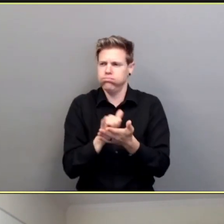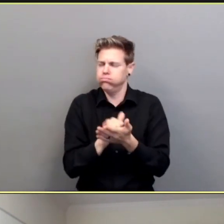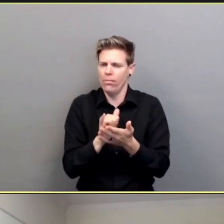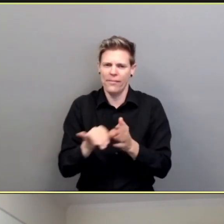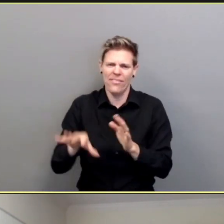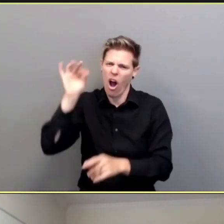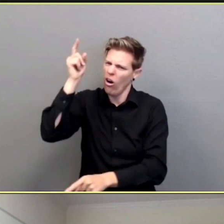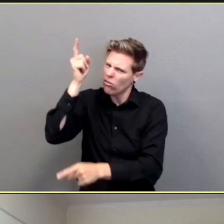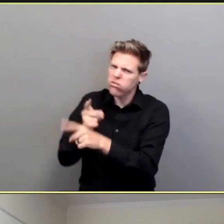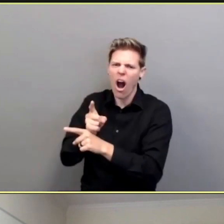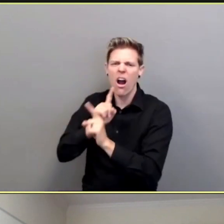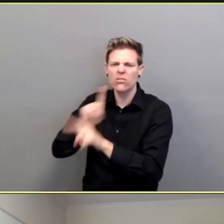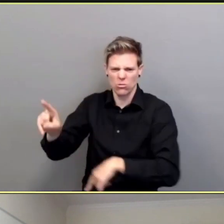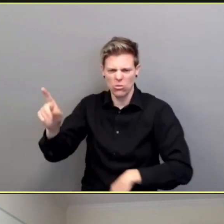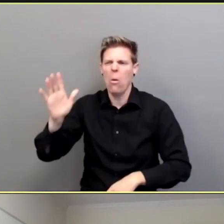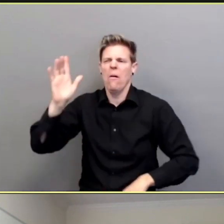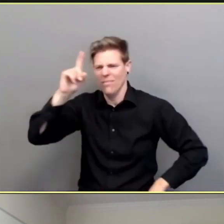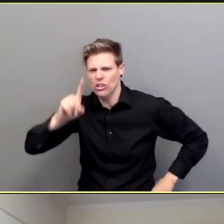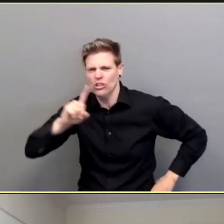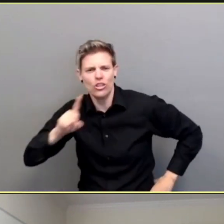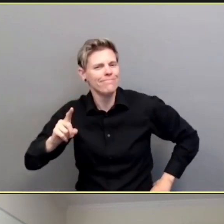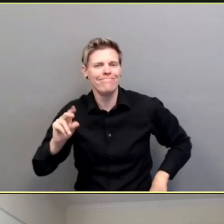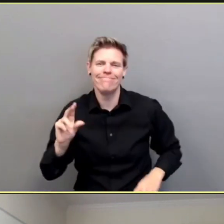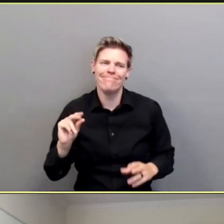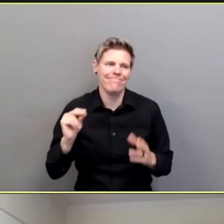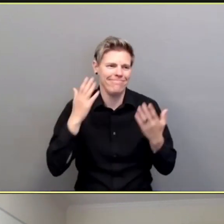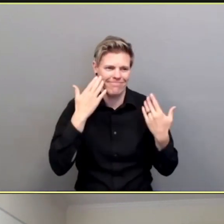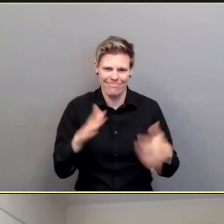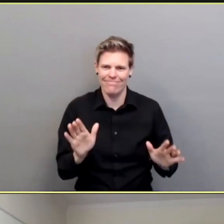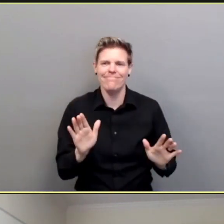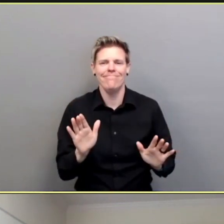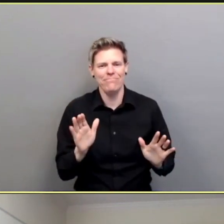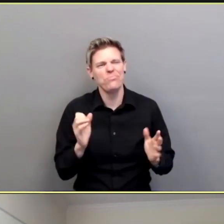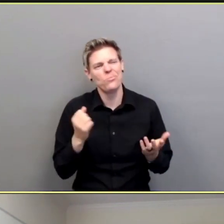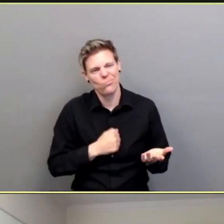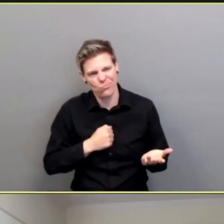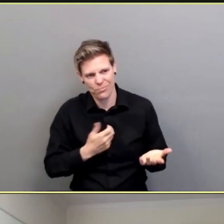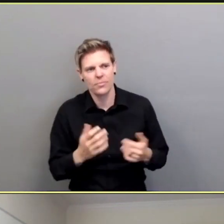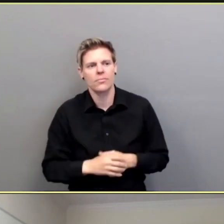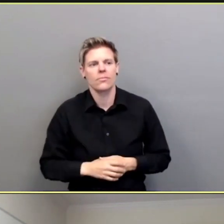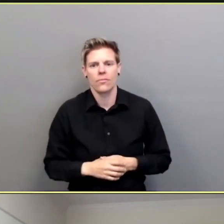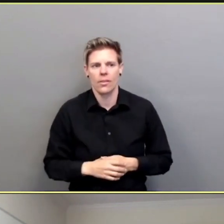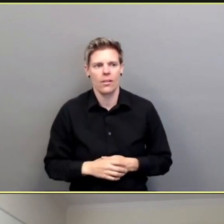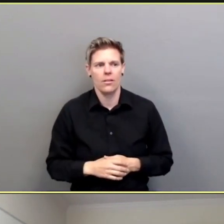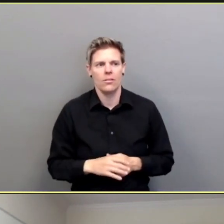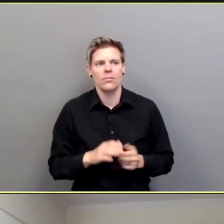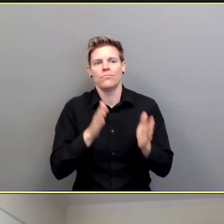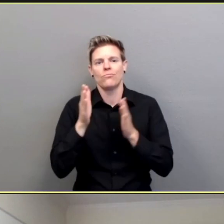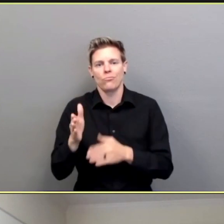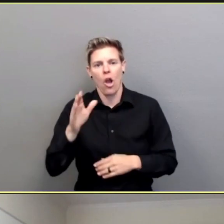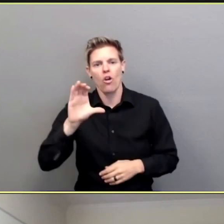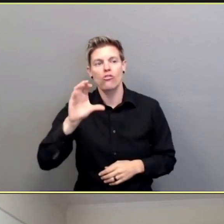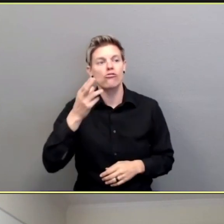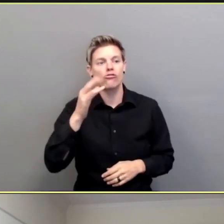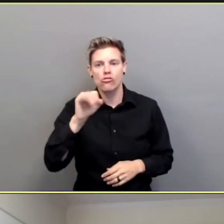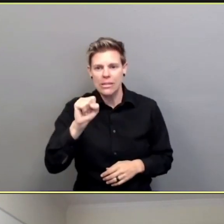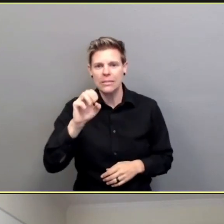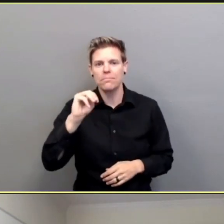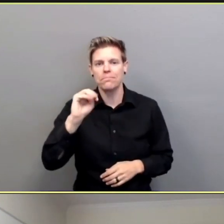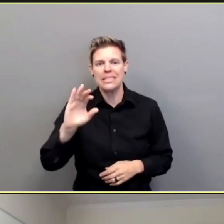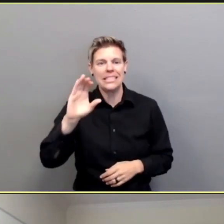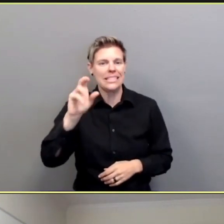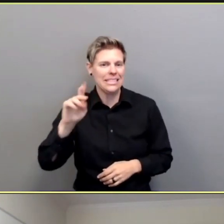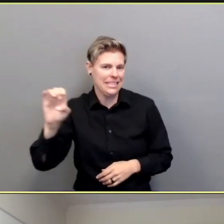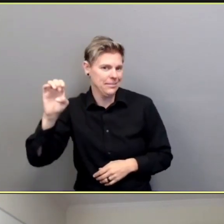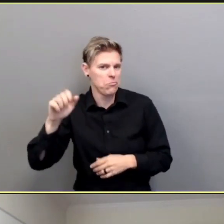and Brittany Costello. And if I could ask if everybody else could just lower the, yeah, thank you. You saw where I was going with that. Once we get through Chris and